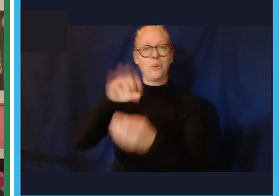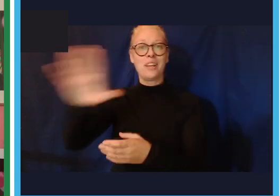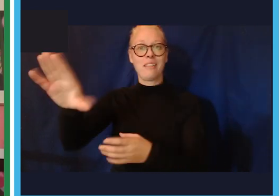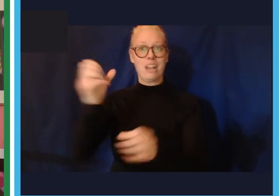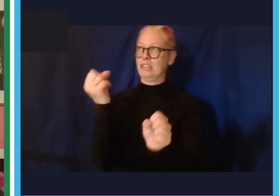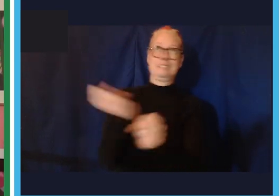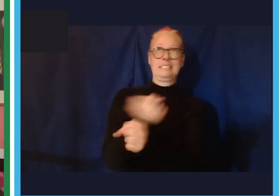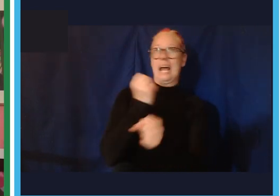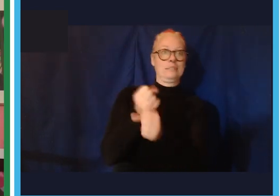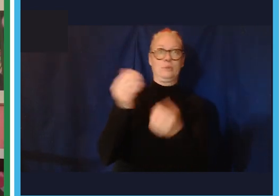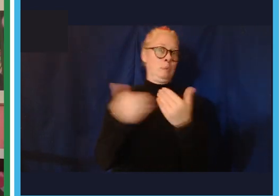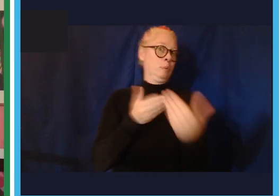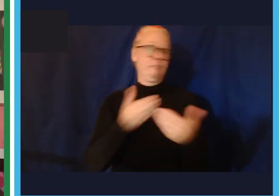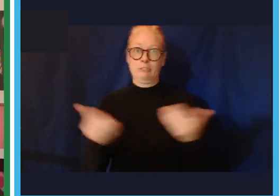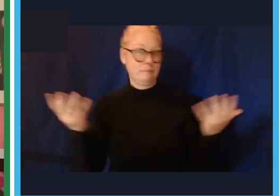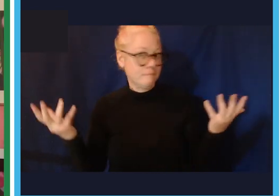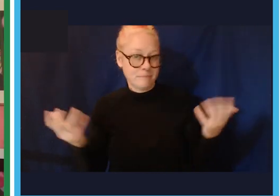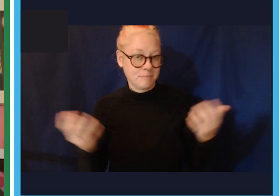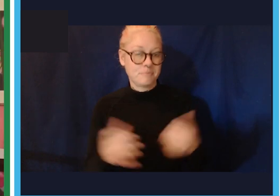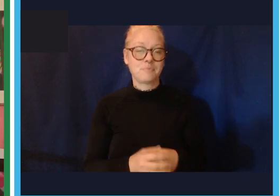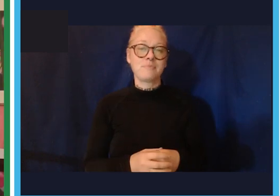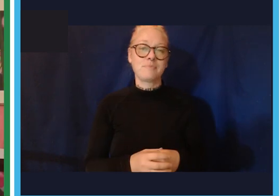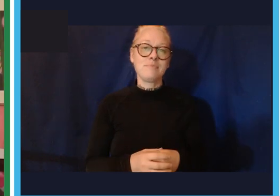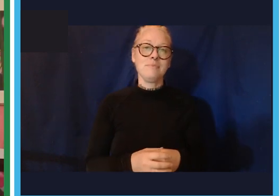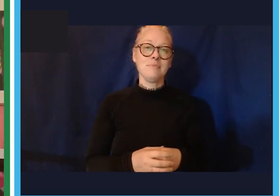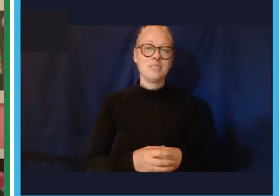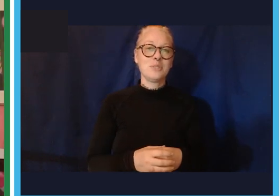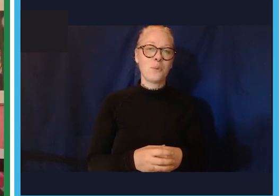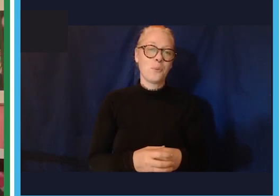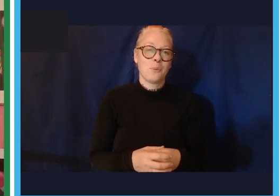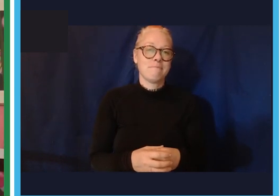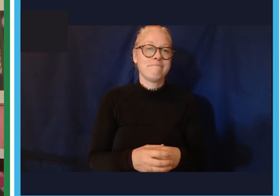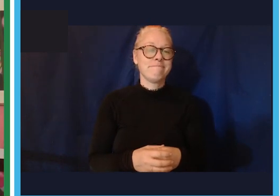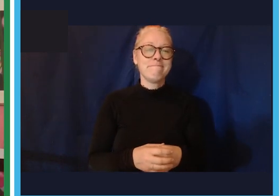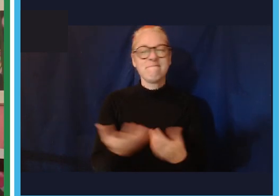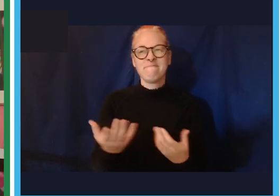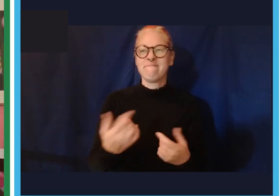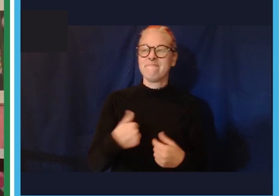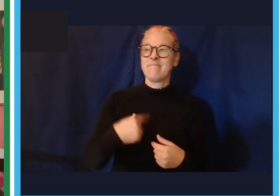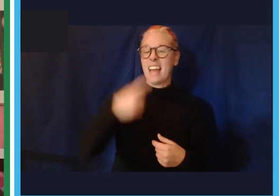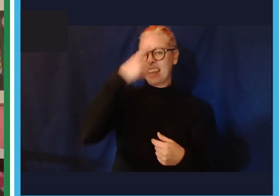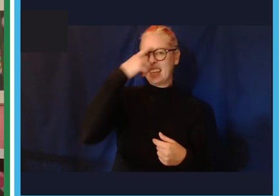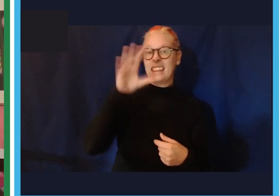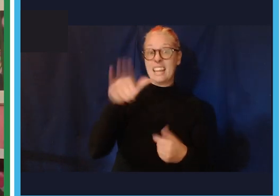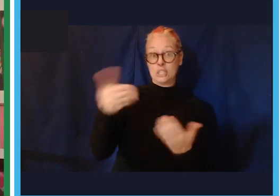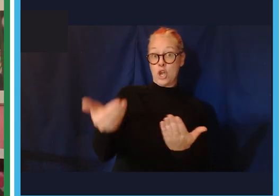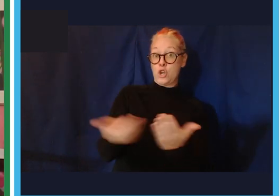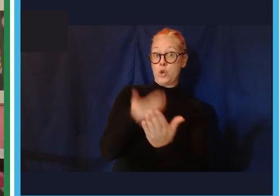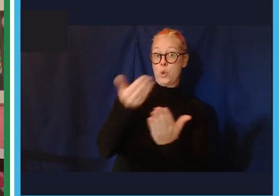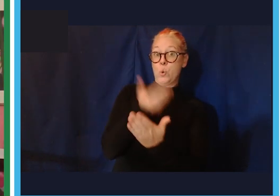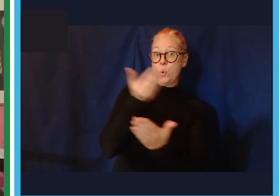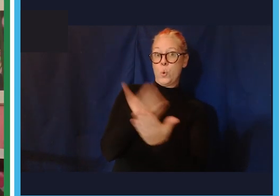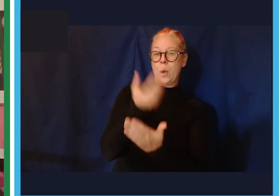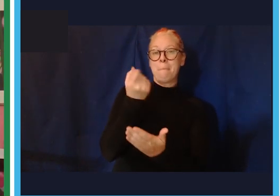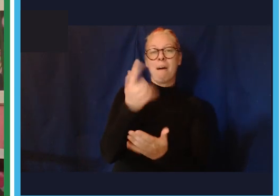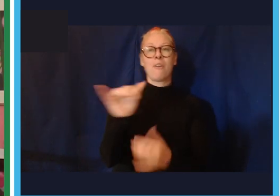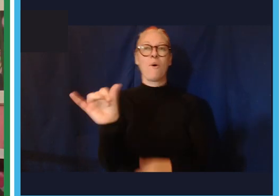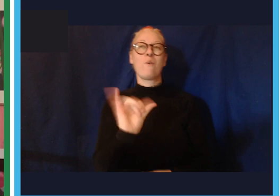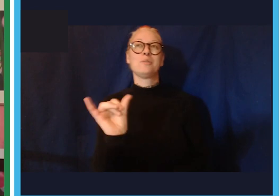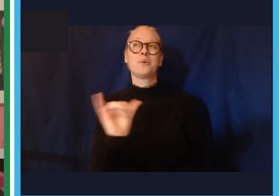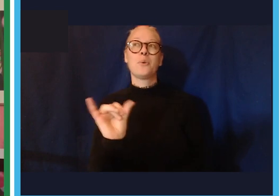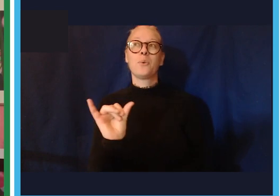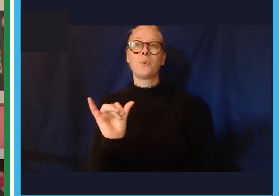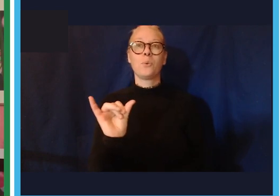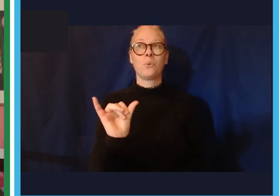always been there part of my life as well. I just happen to have been, I was very lucky. I've been in a lot of spaces that